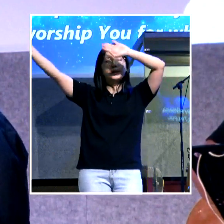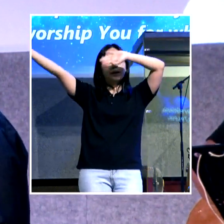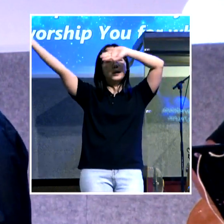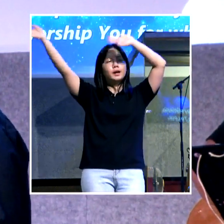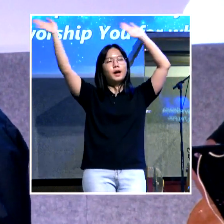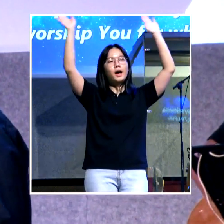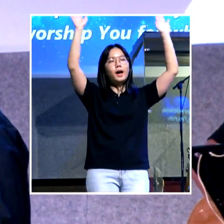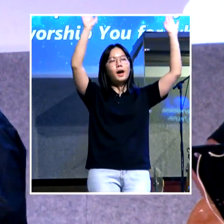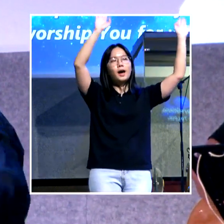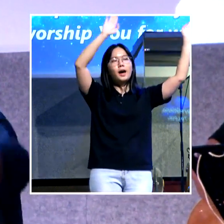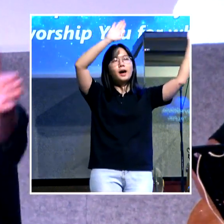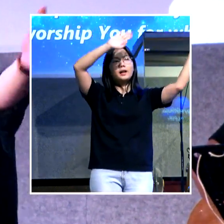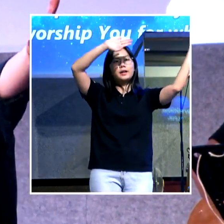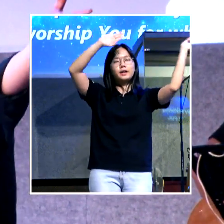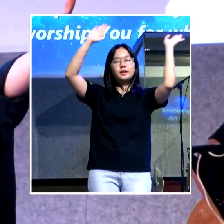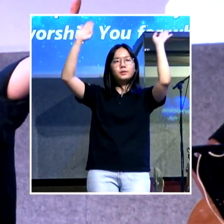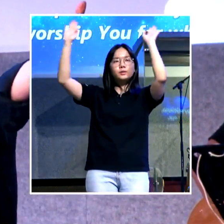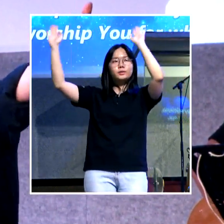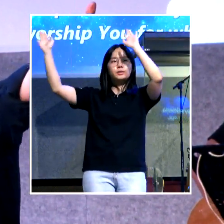Hallelujah,